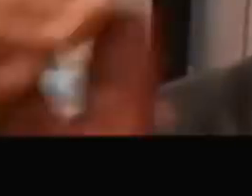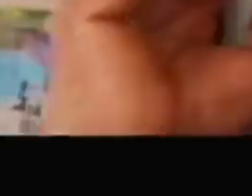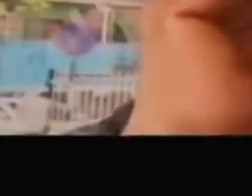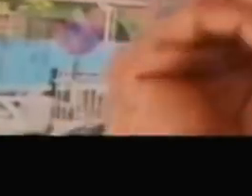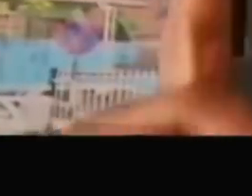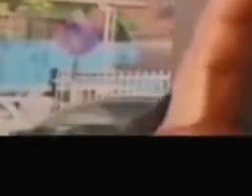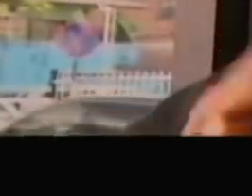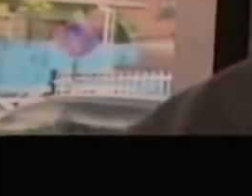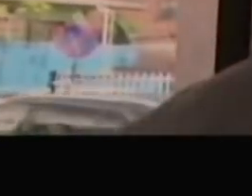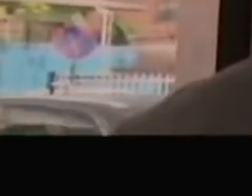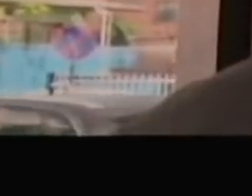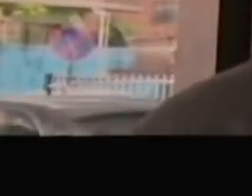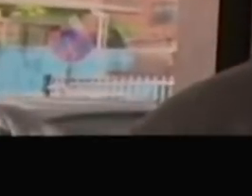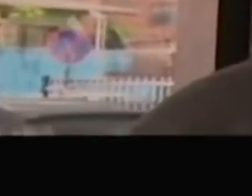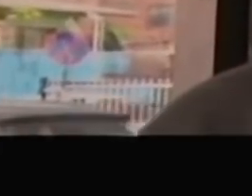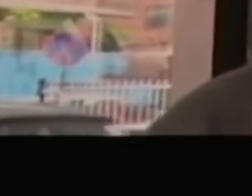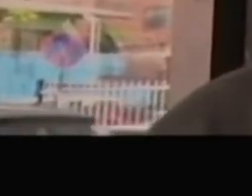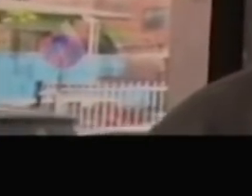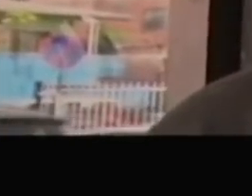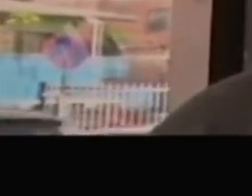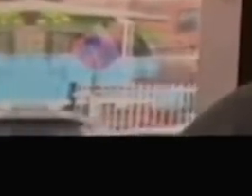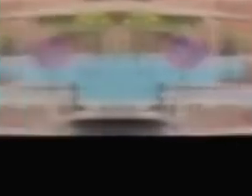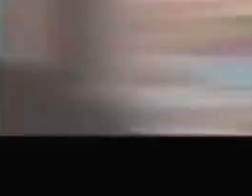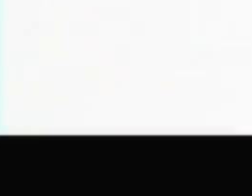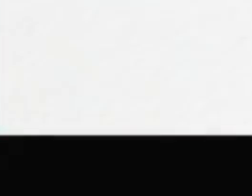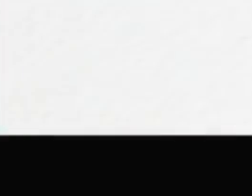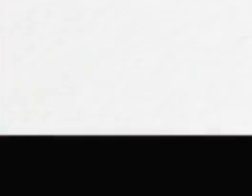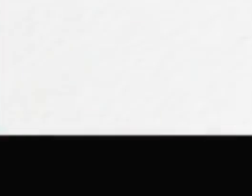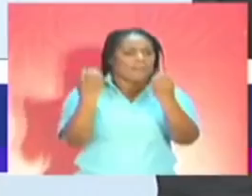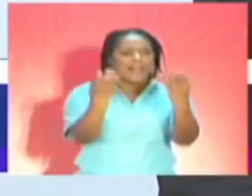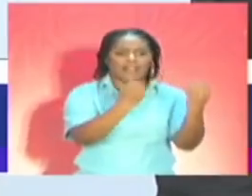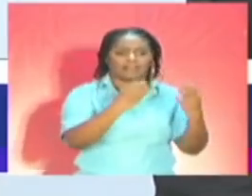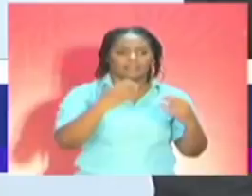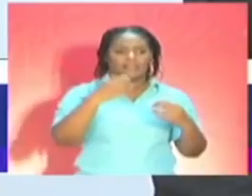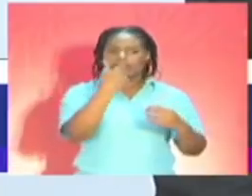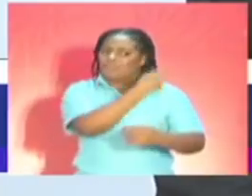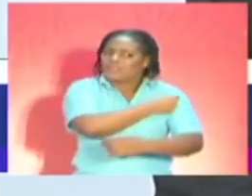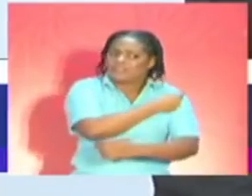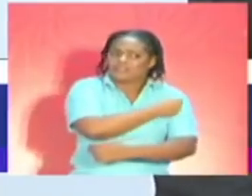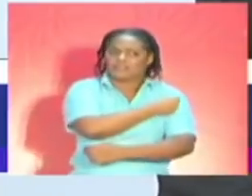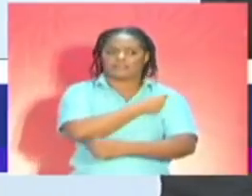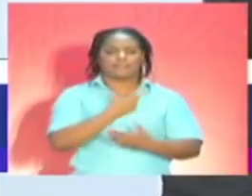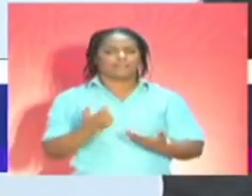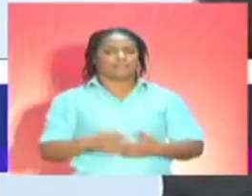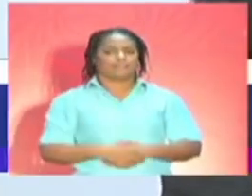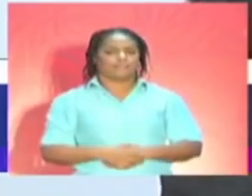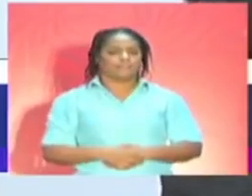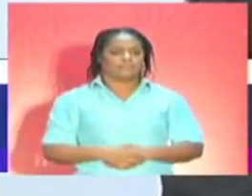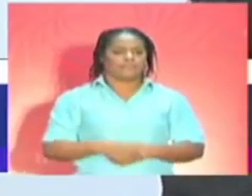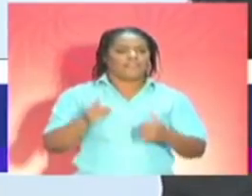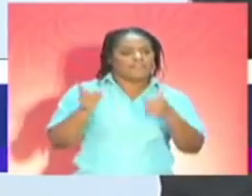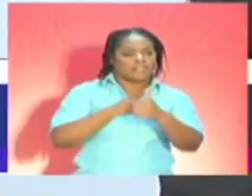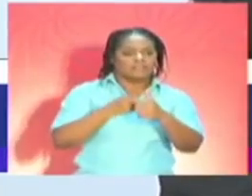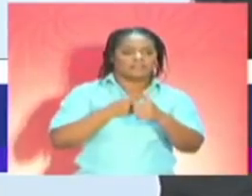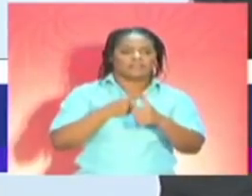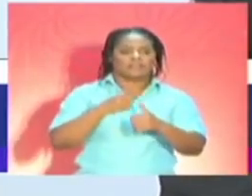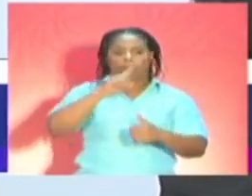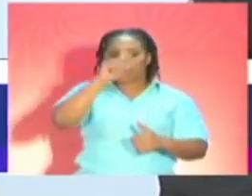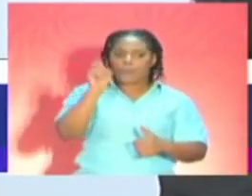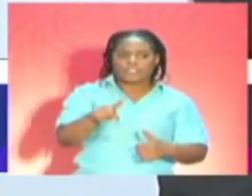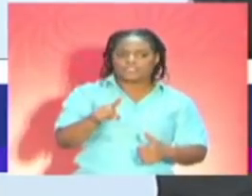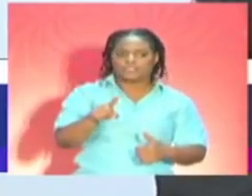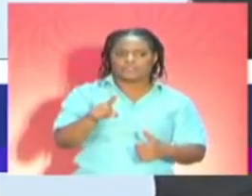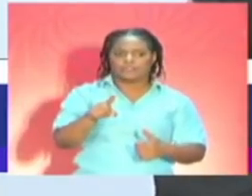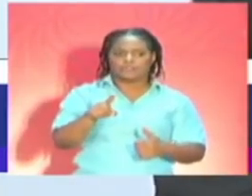Why does one virus have so many vaccines? Okay, so that first question, why does one virus have multiple